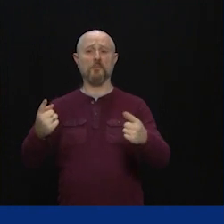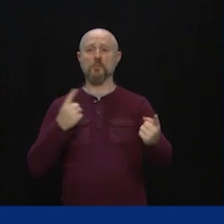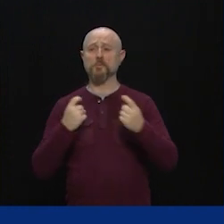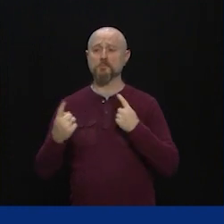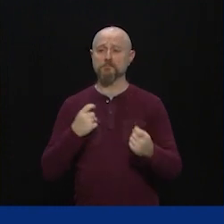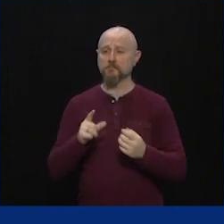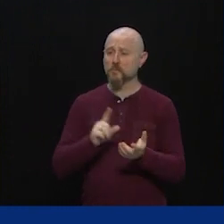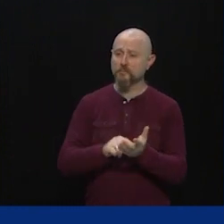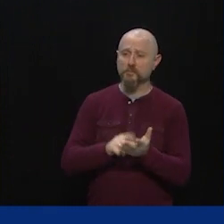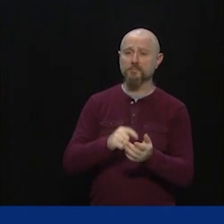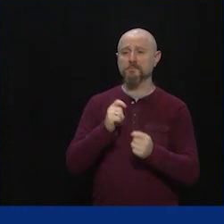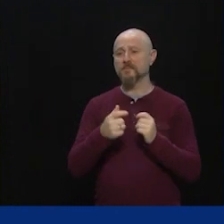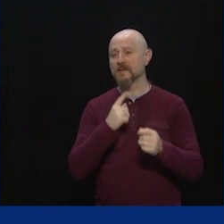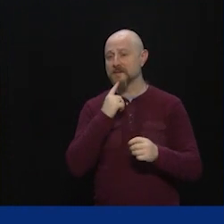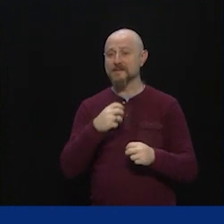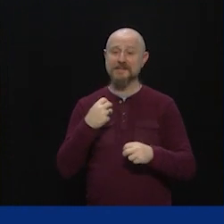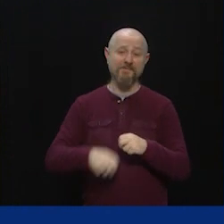row here.